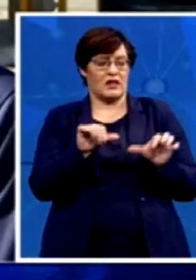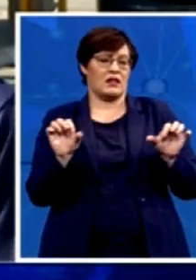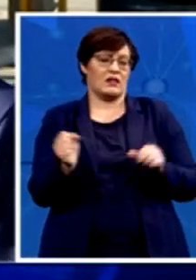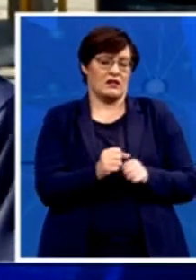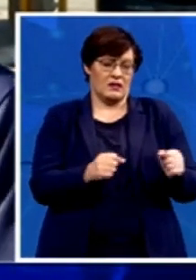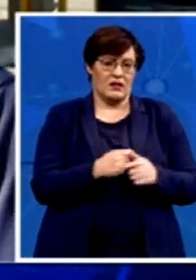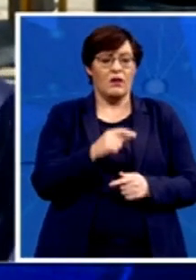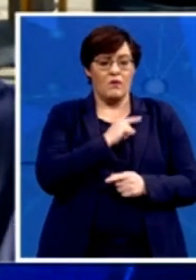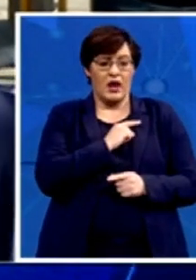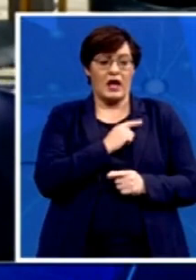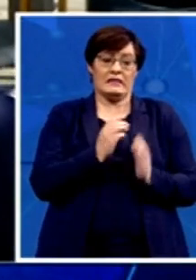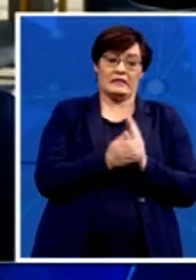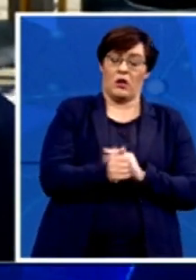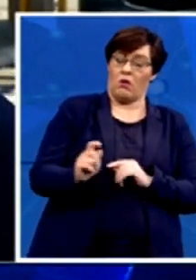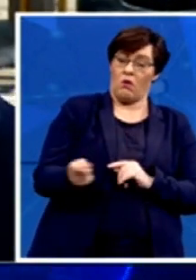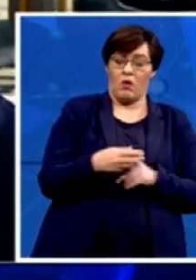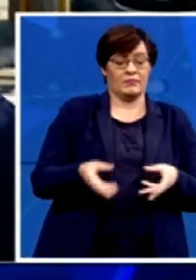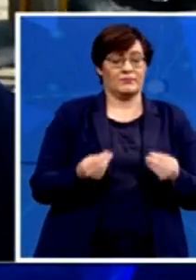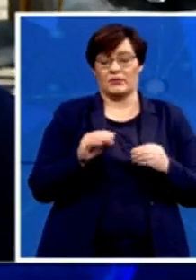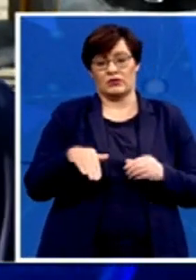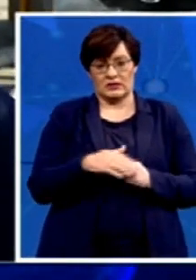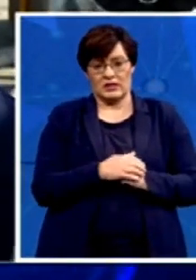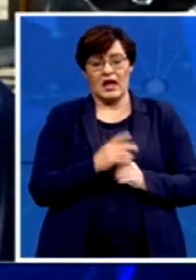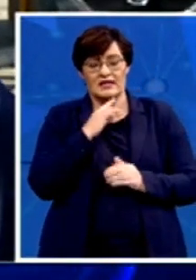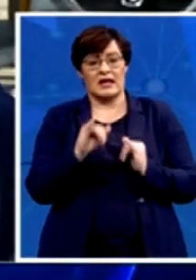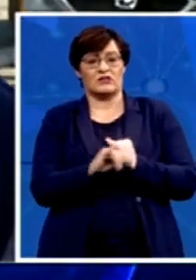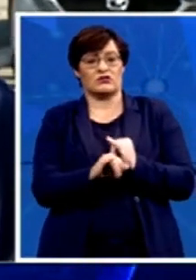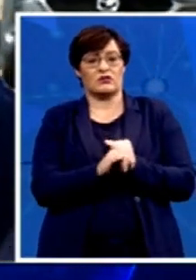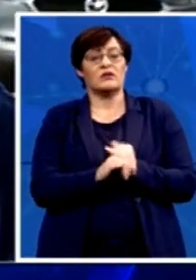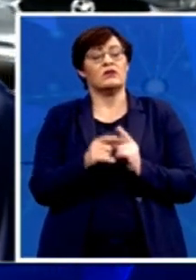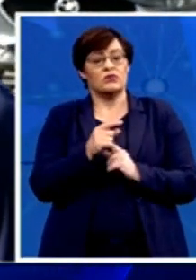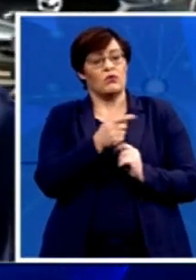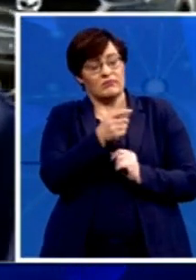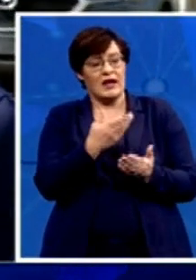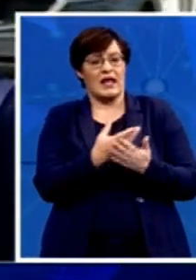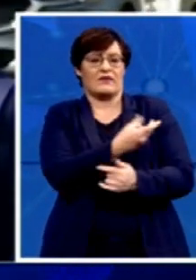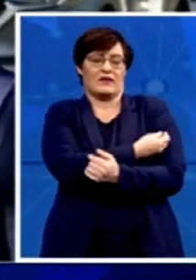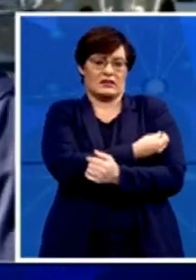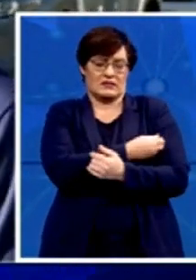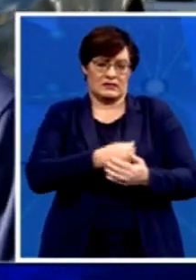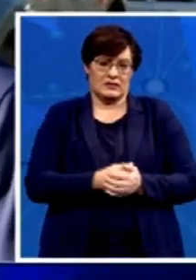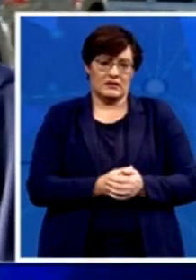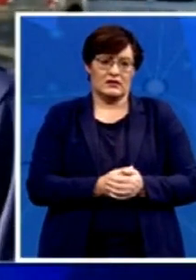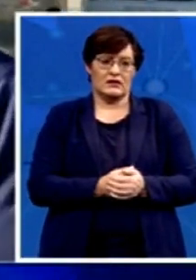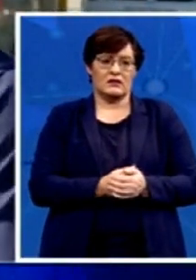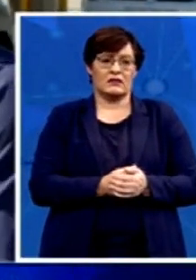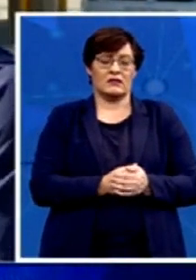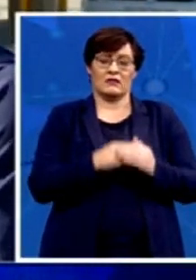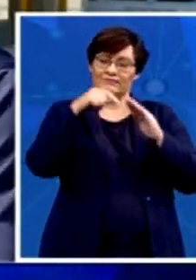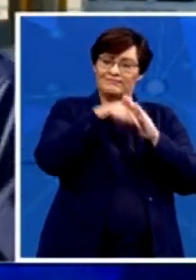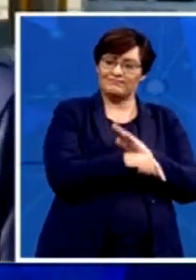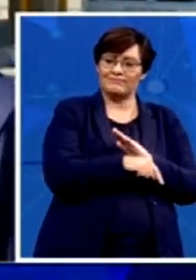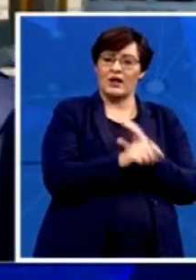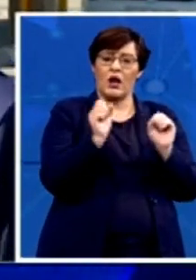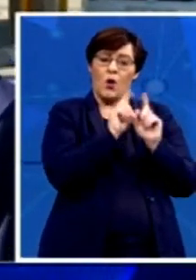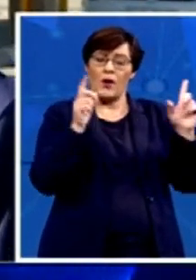we can employ as an institution to get students to vaccinate. We've not done intensive, massive, awareness campaigns that we should raise